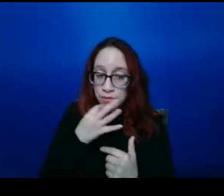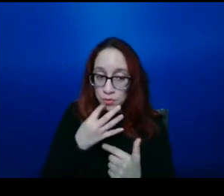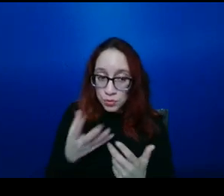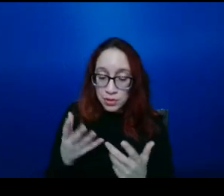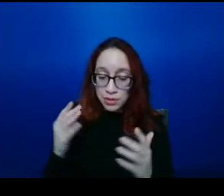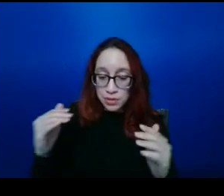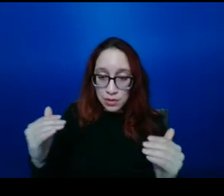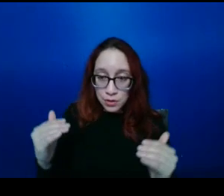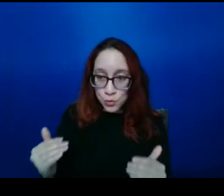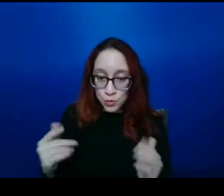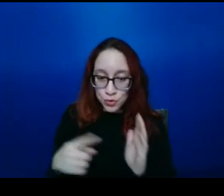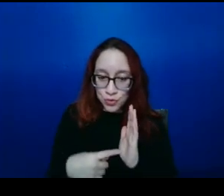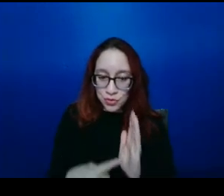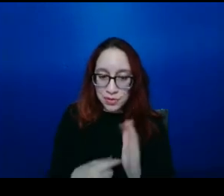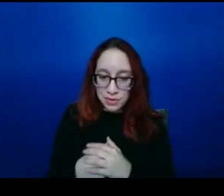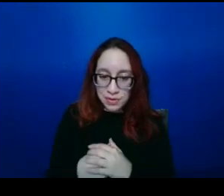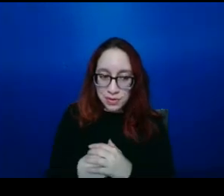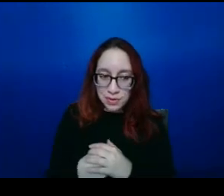next slide